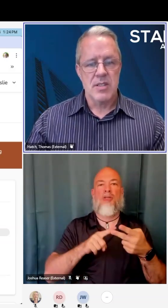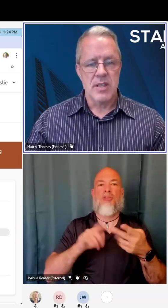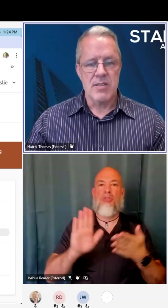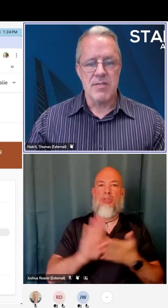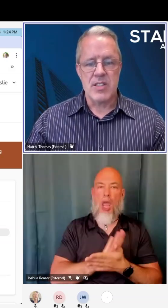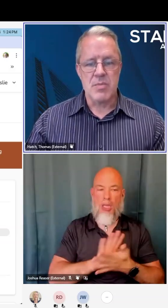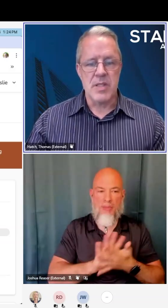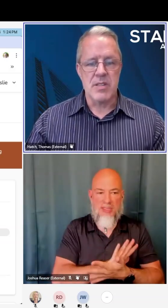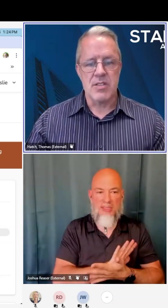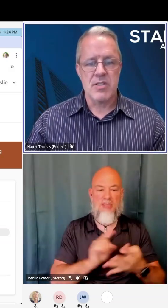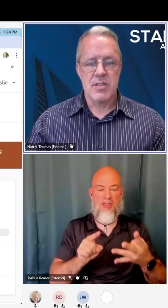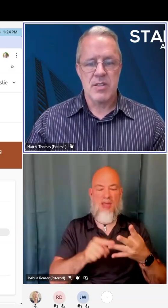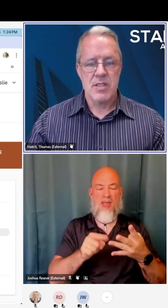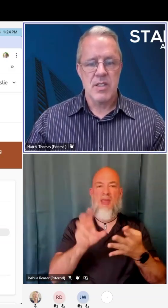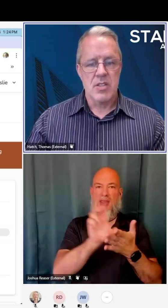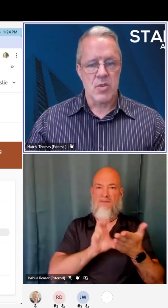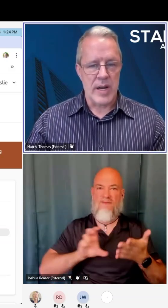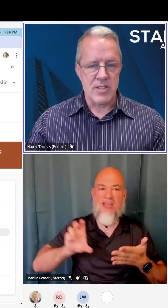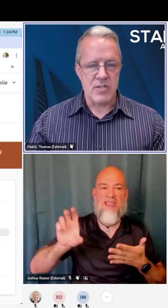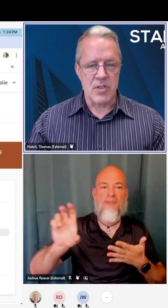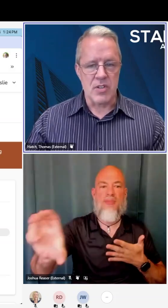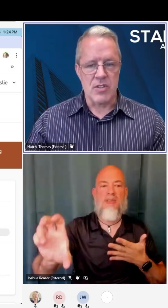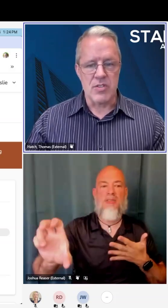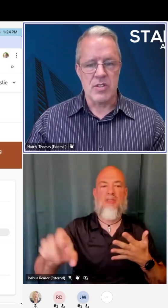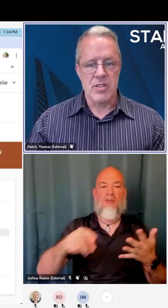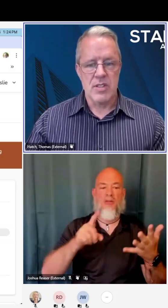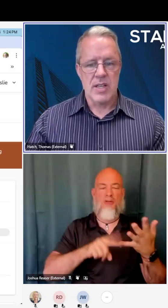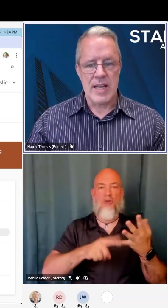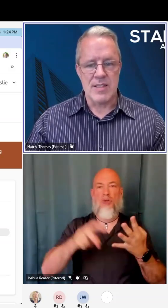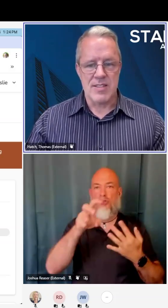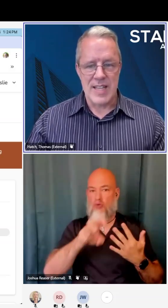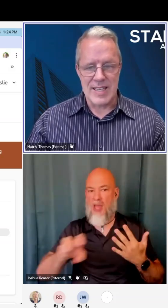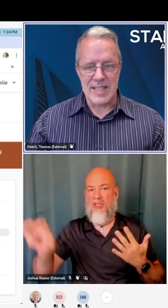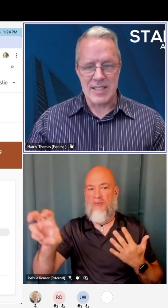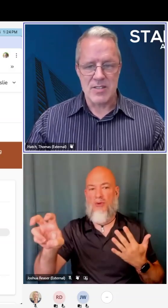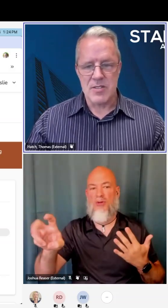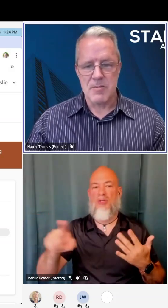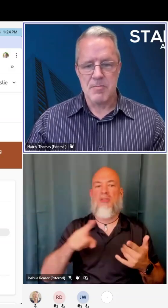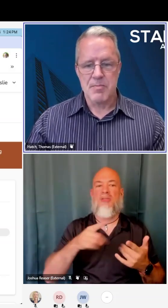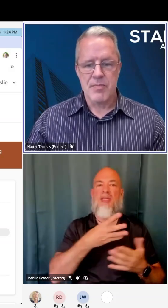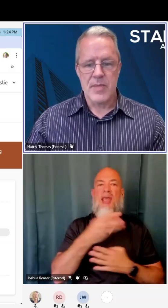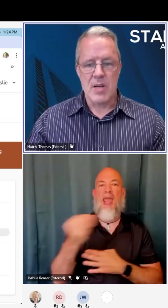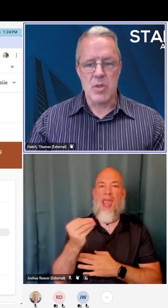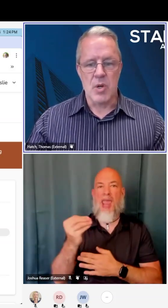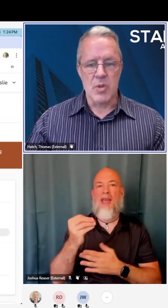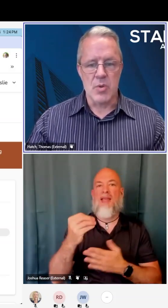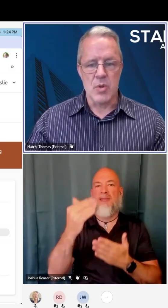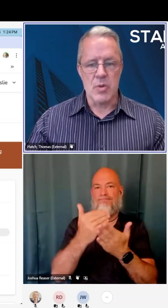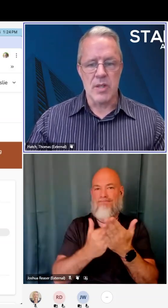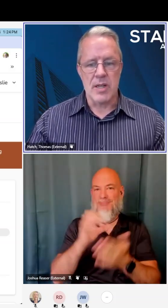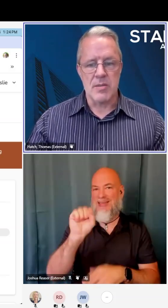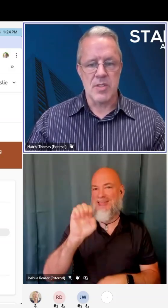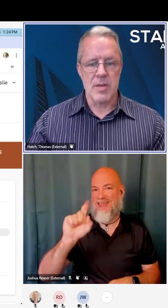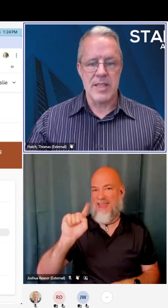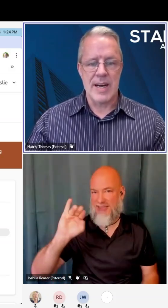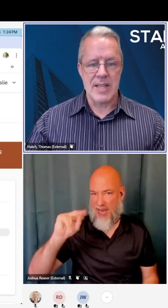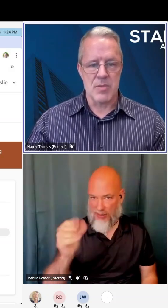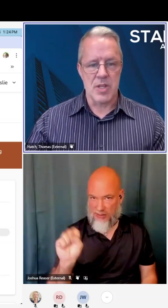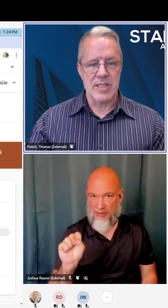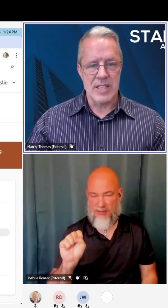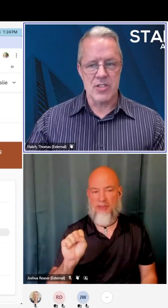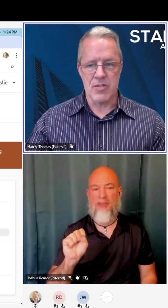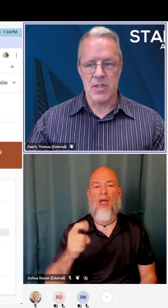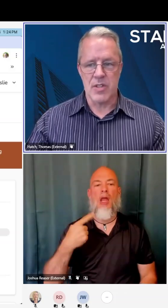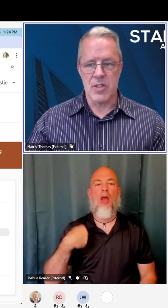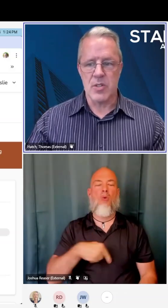documents, investments, transfers, and settings. And we'll go through some of the